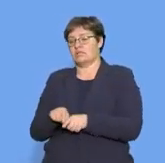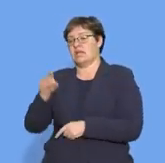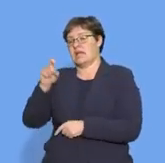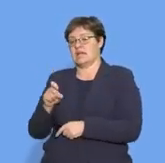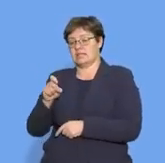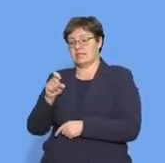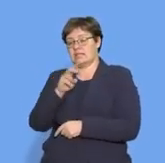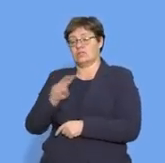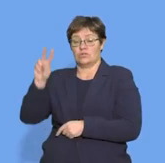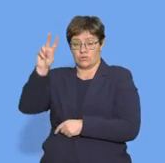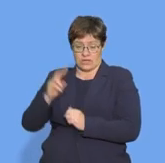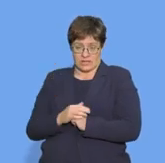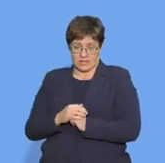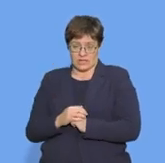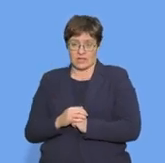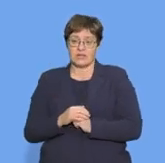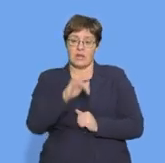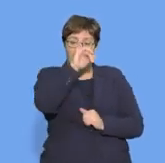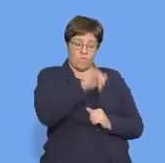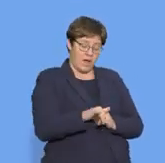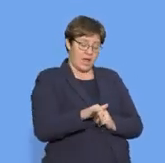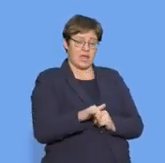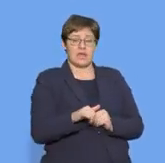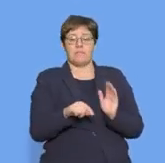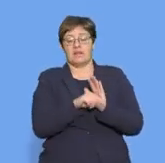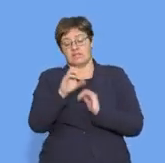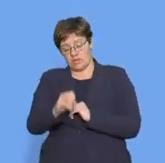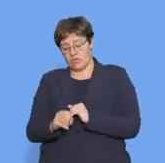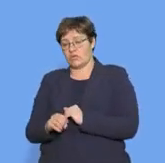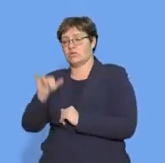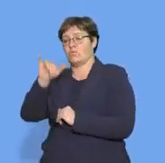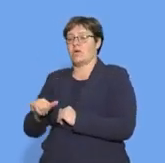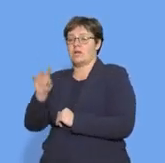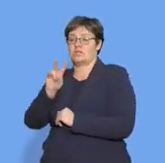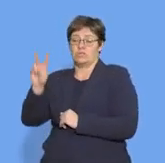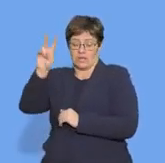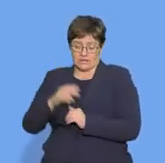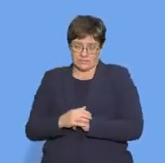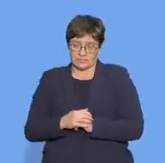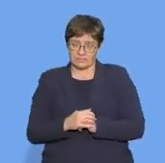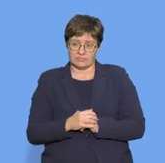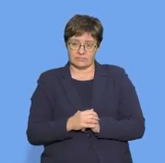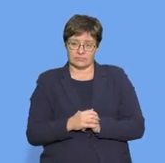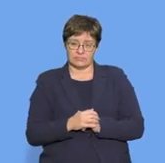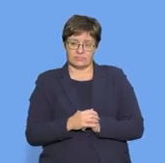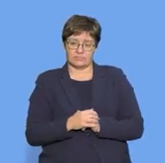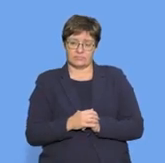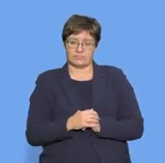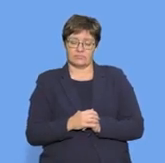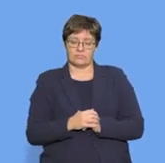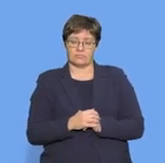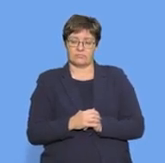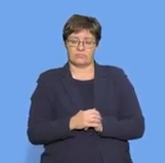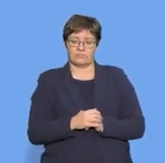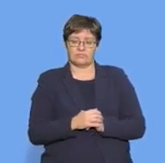x, and then you square that, it will be y minus 0, which is just y, then you square that, right? So maybe let